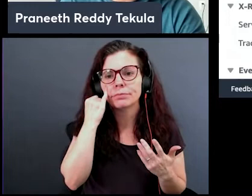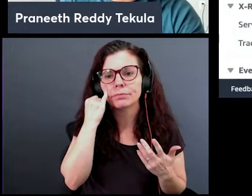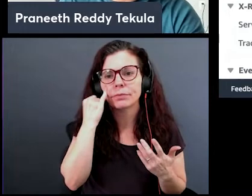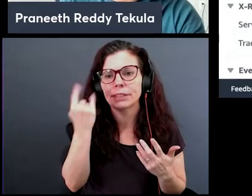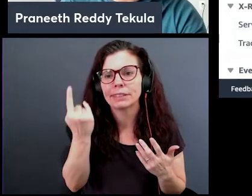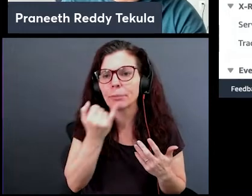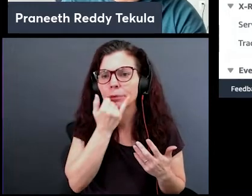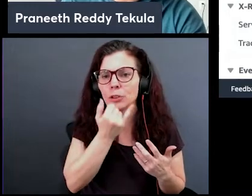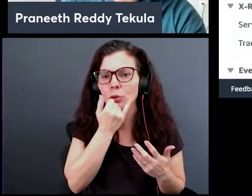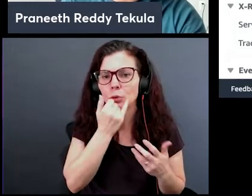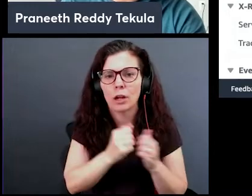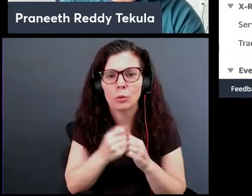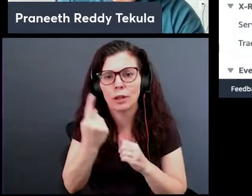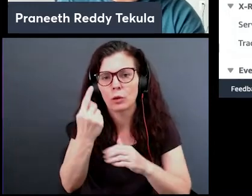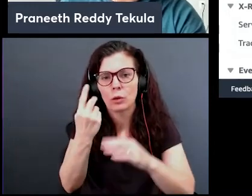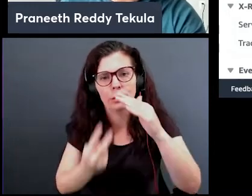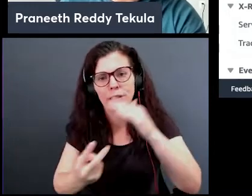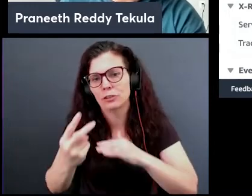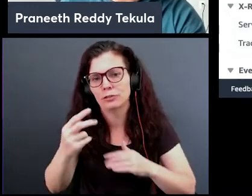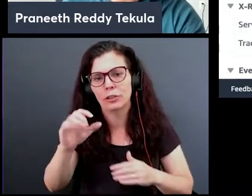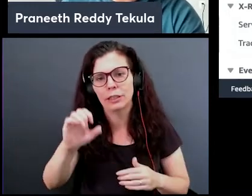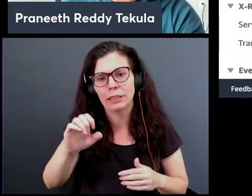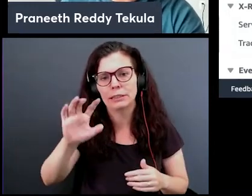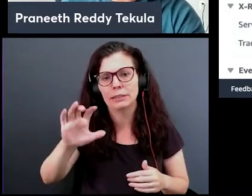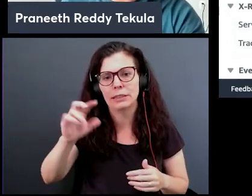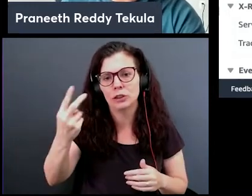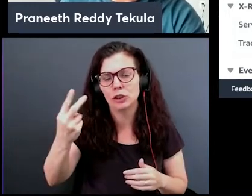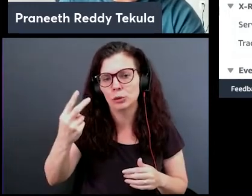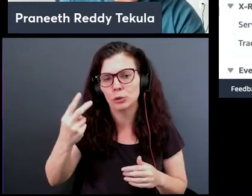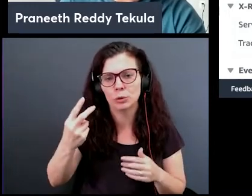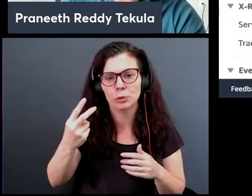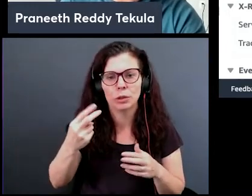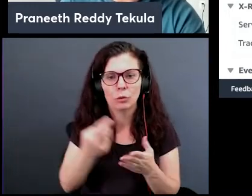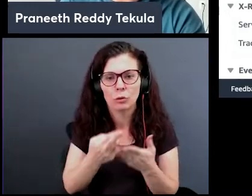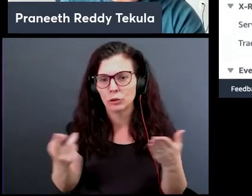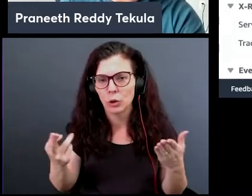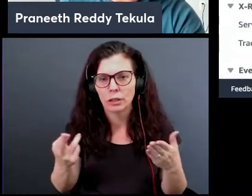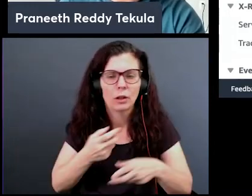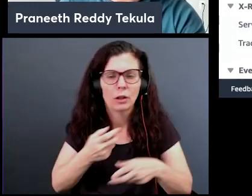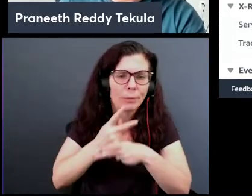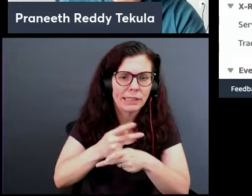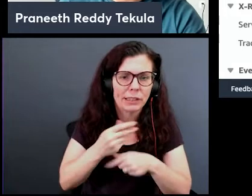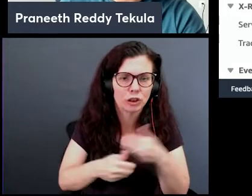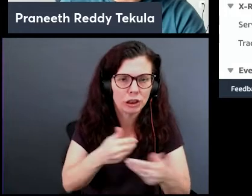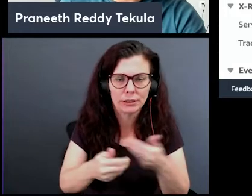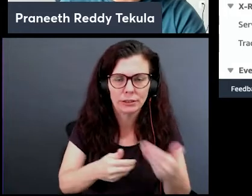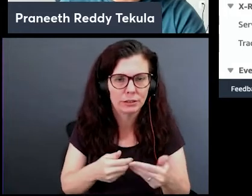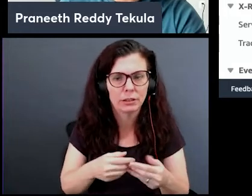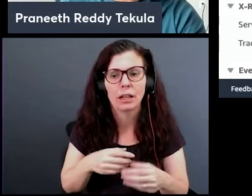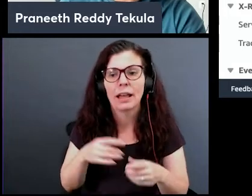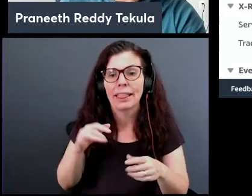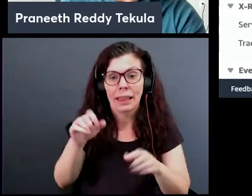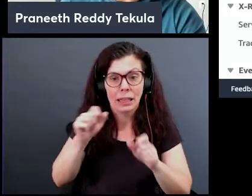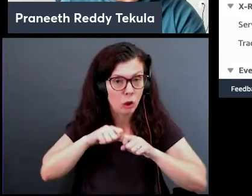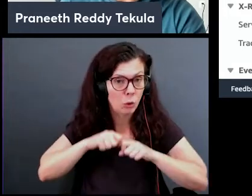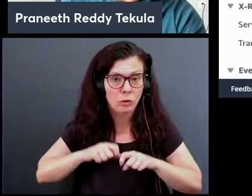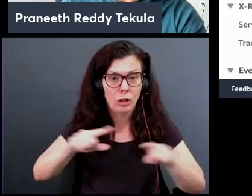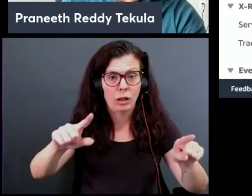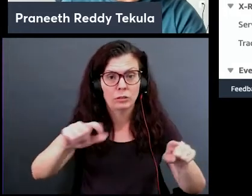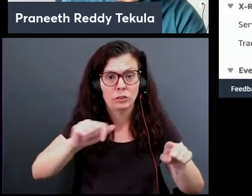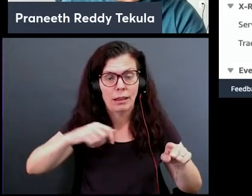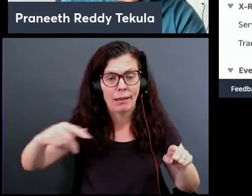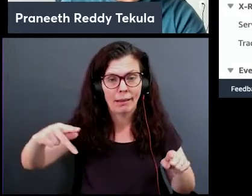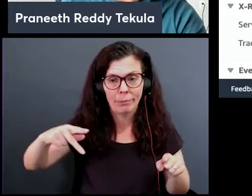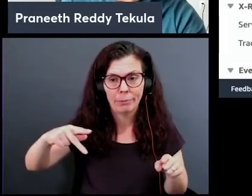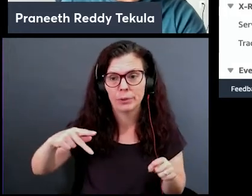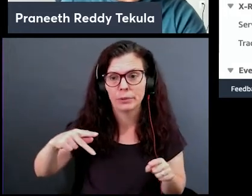your production EC2 instance or production resource when at the given time when you're launching your app. Even at